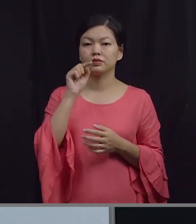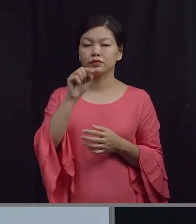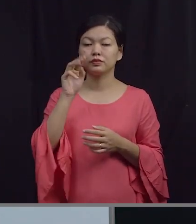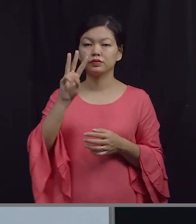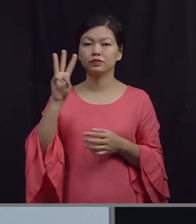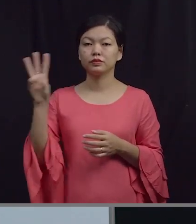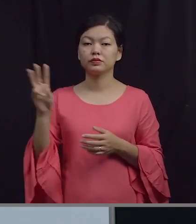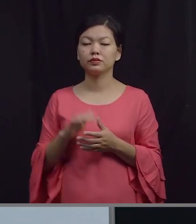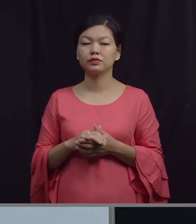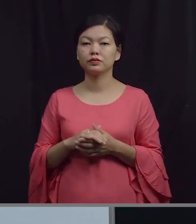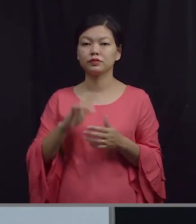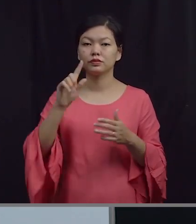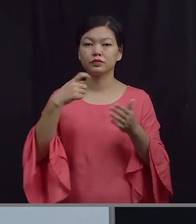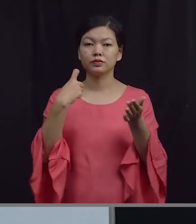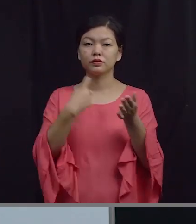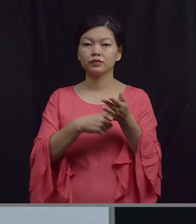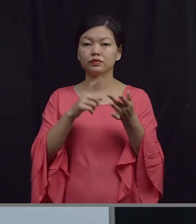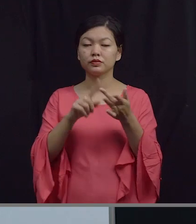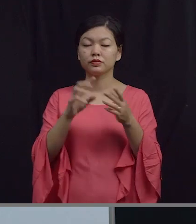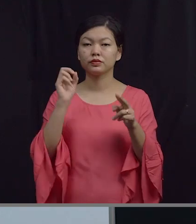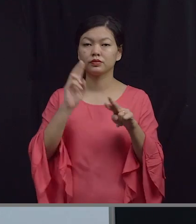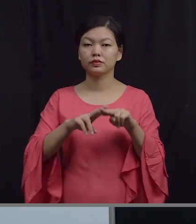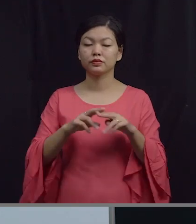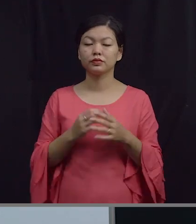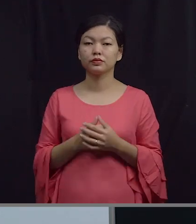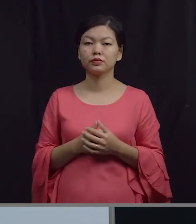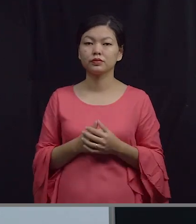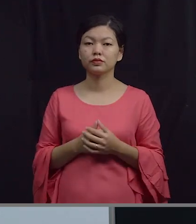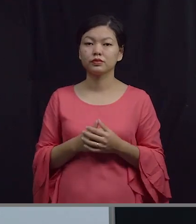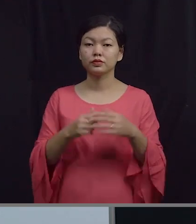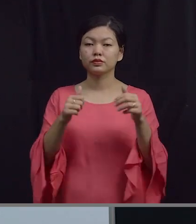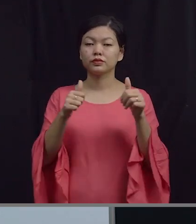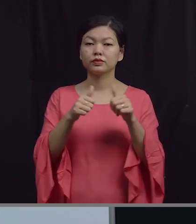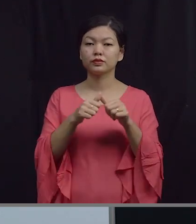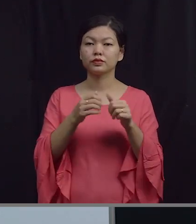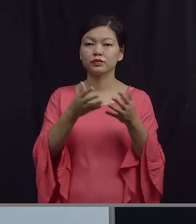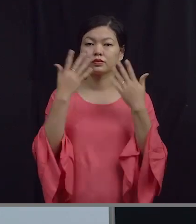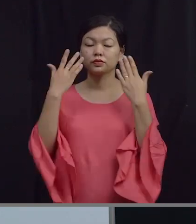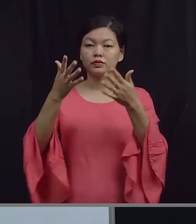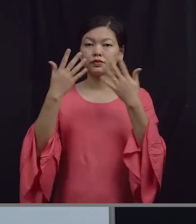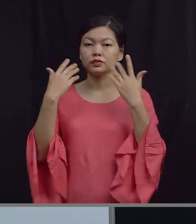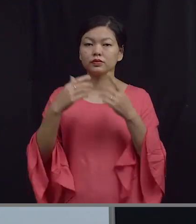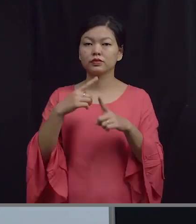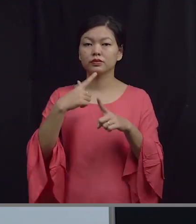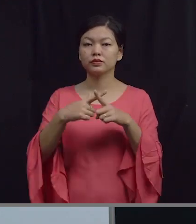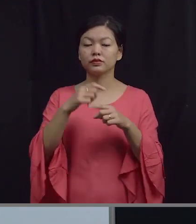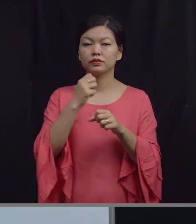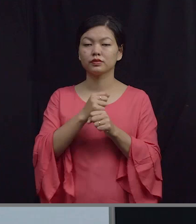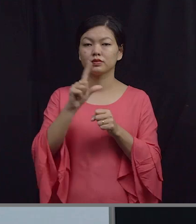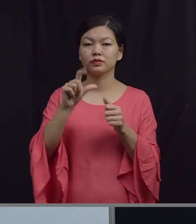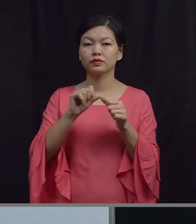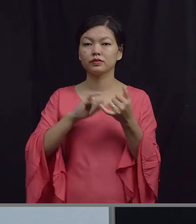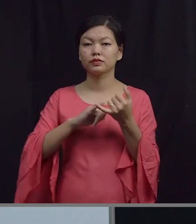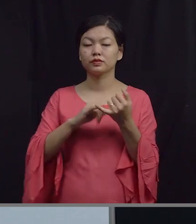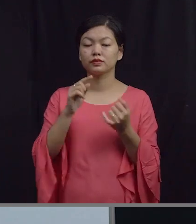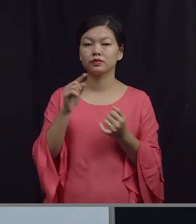refractive index. So refractive index of, next is what? Air glass. Air and glass equal to how